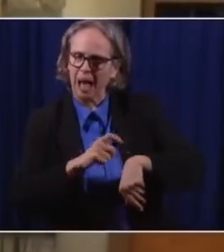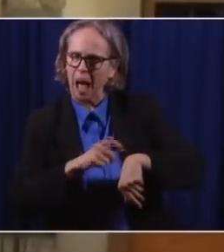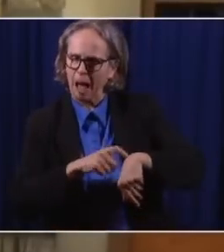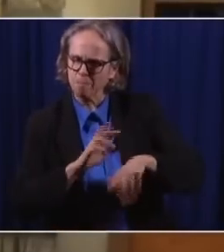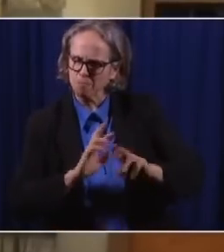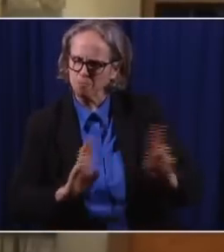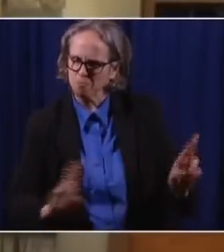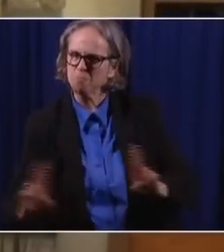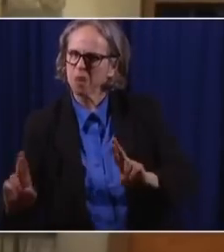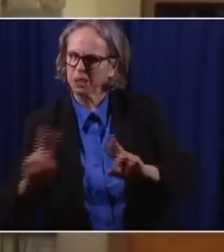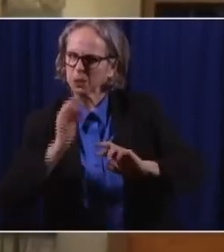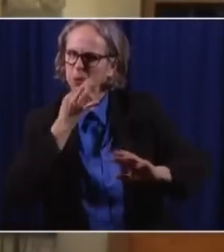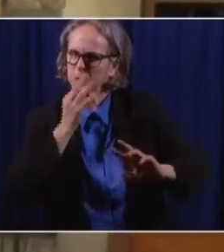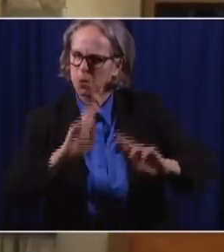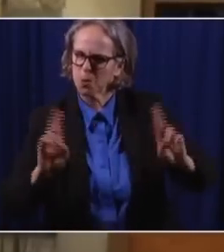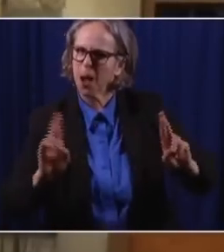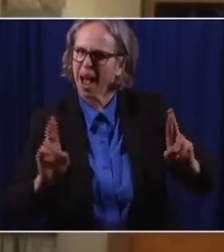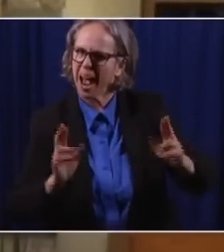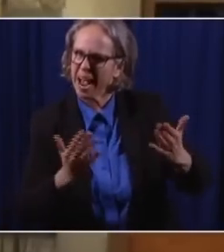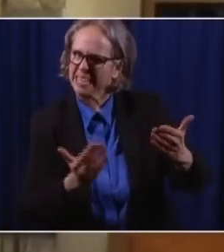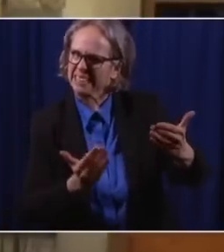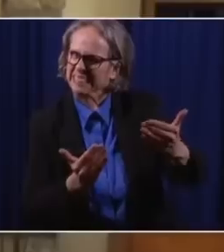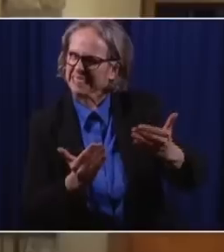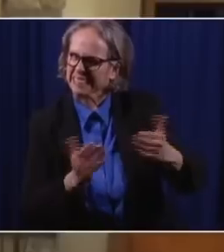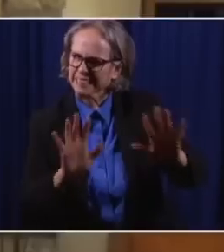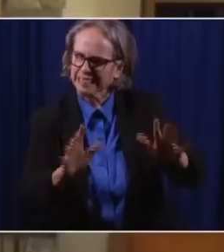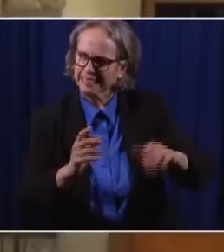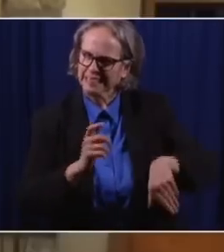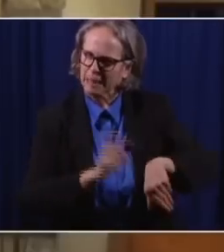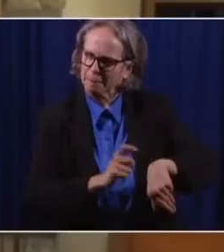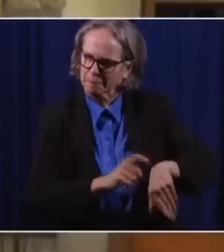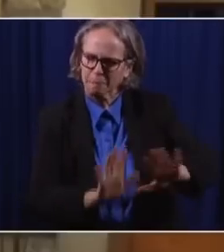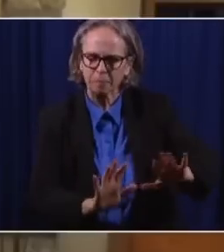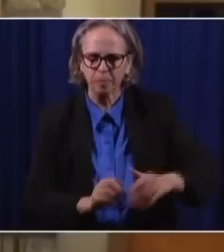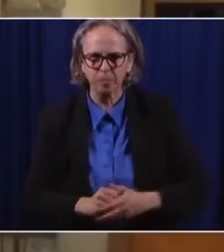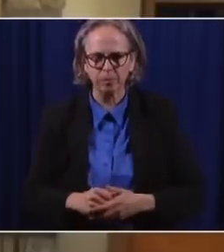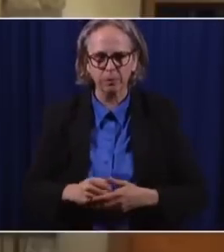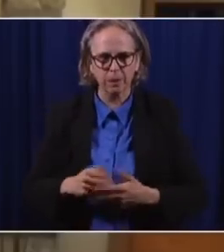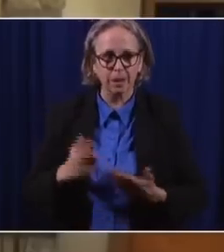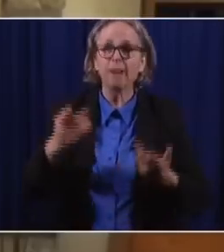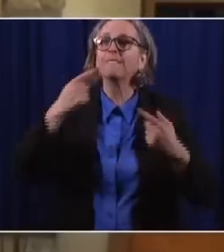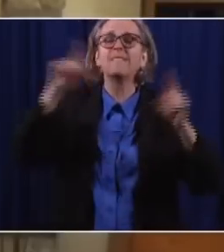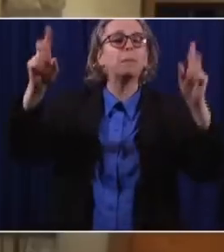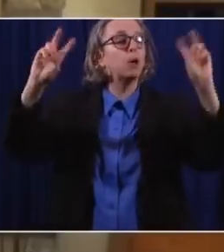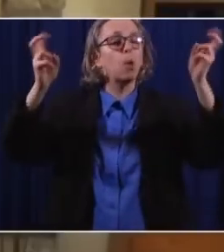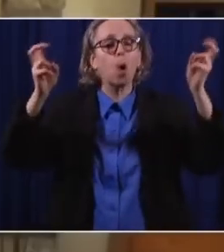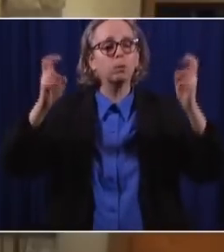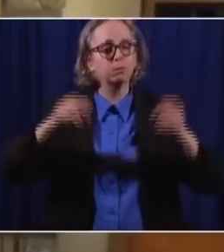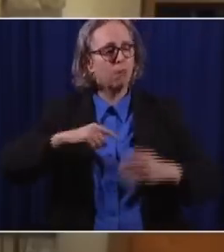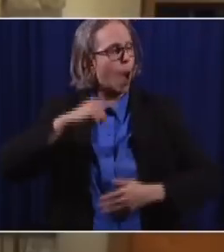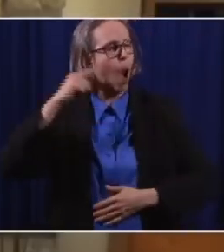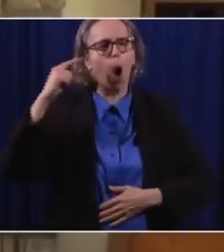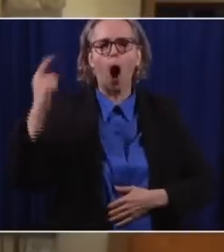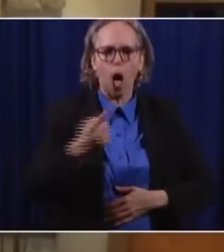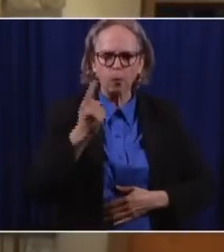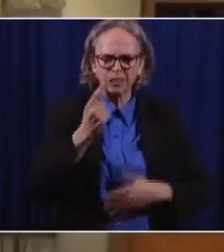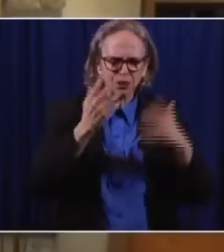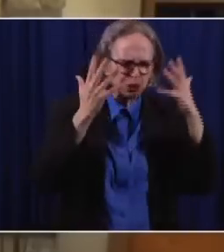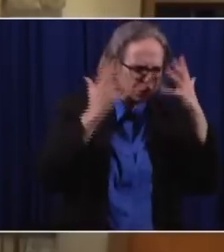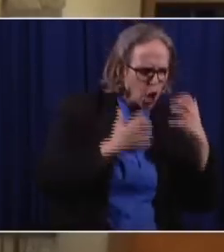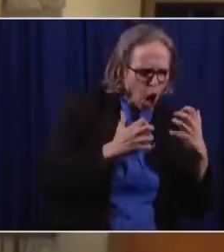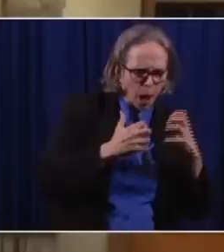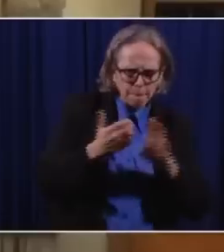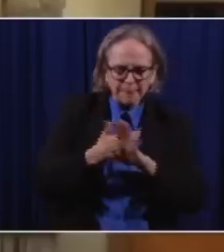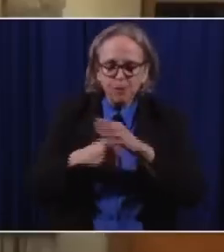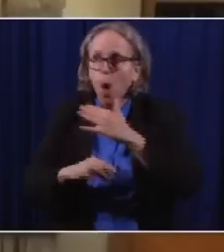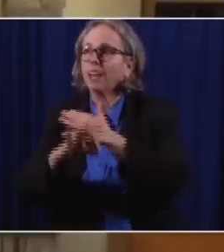As someone once said, it's always darkest before the dawn, but the light is coming. I'm confident